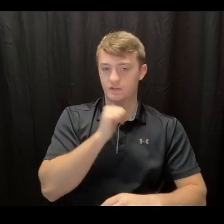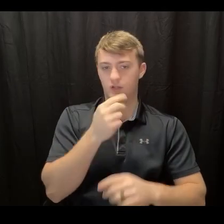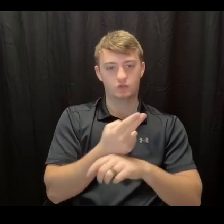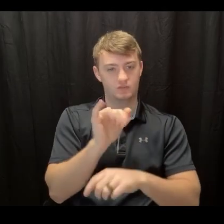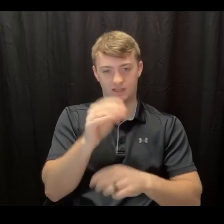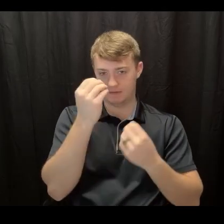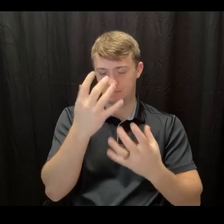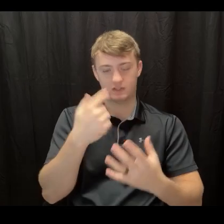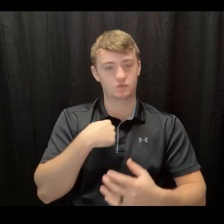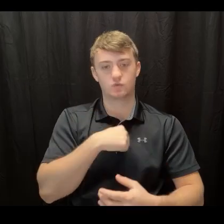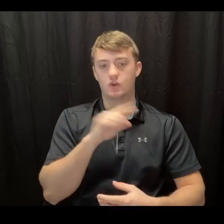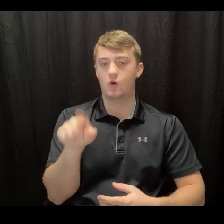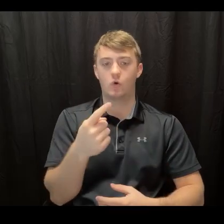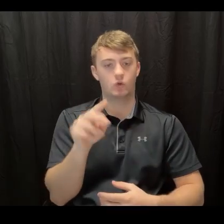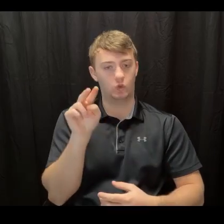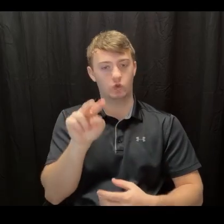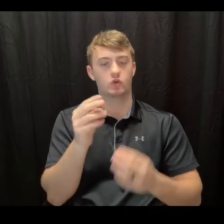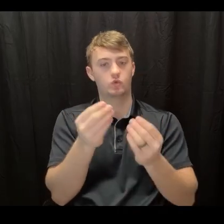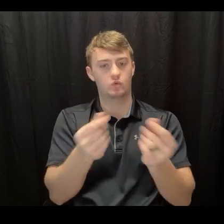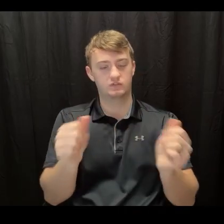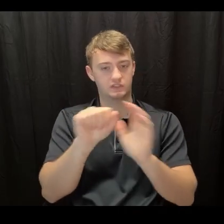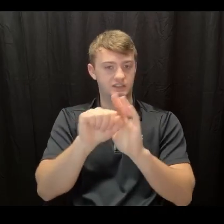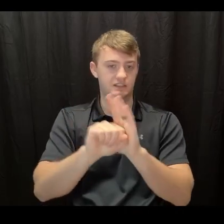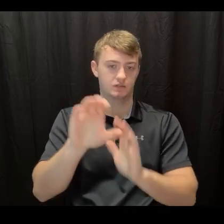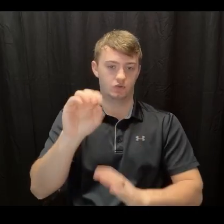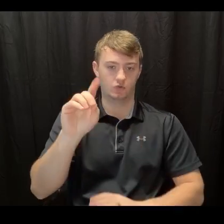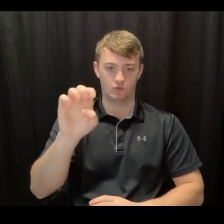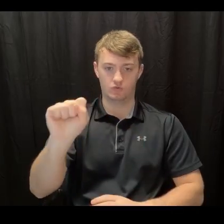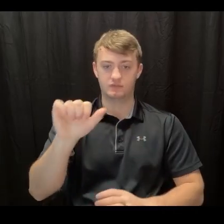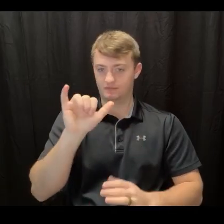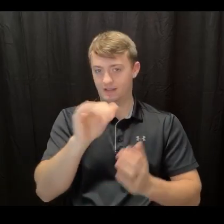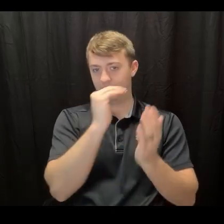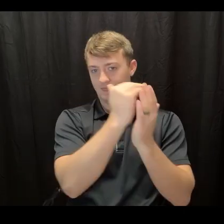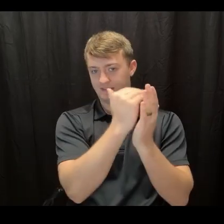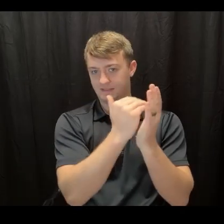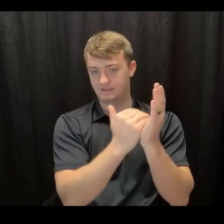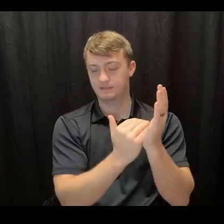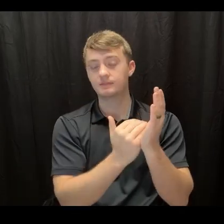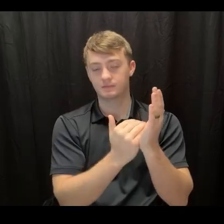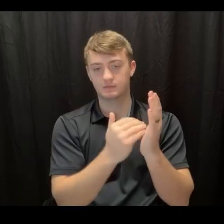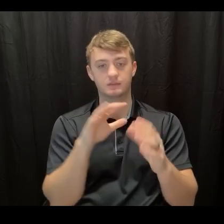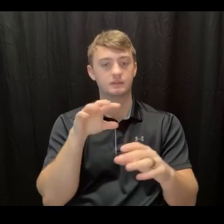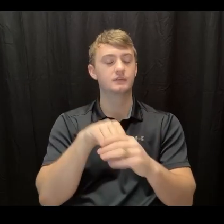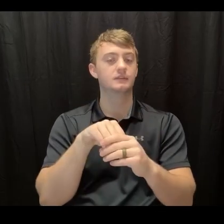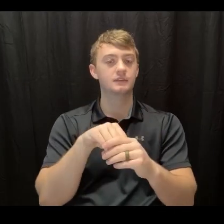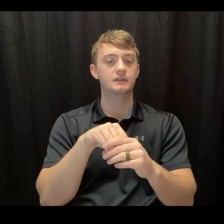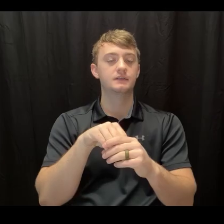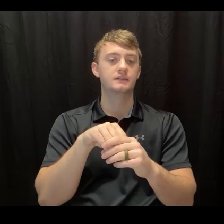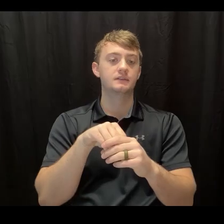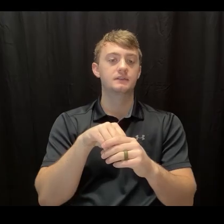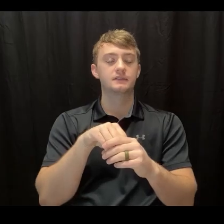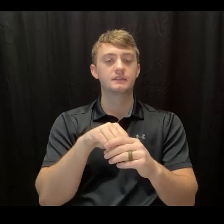use that information. We only look at the resolution state codes that are listed